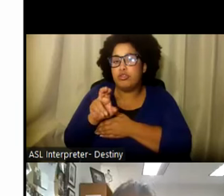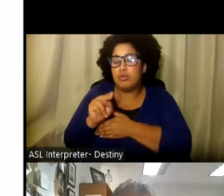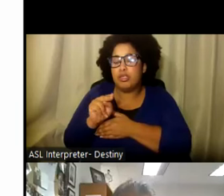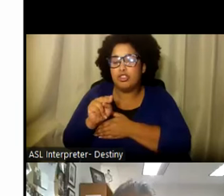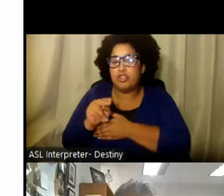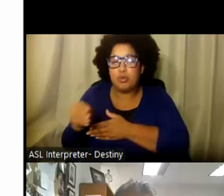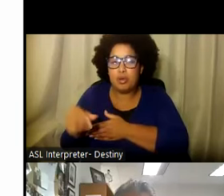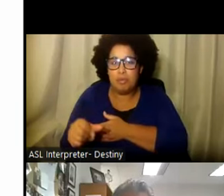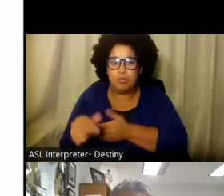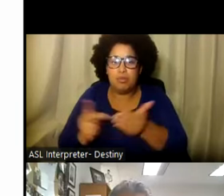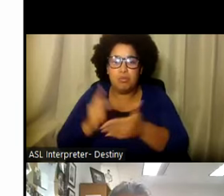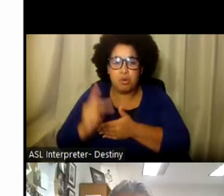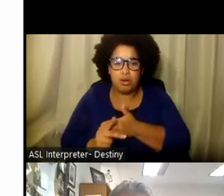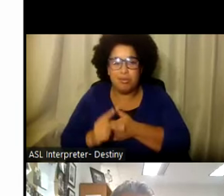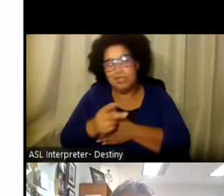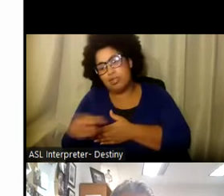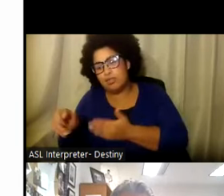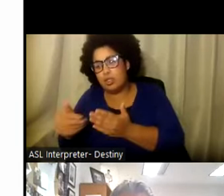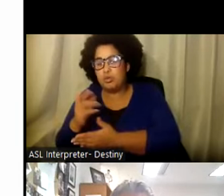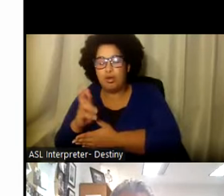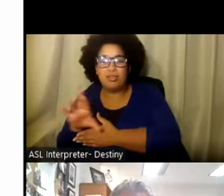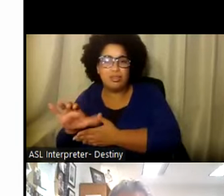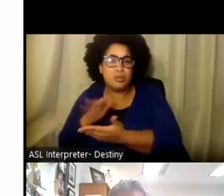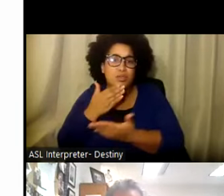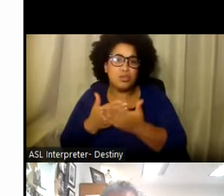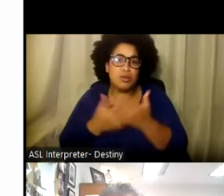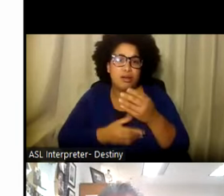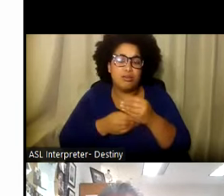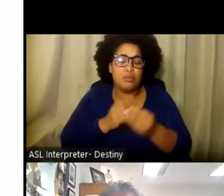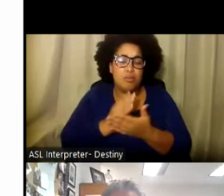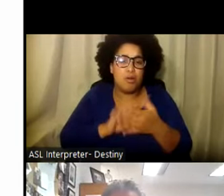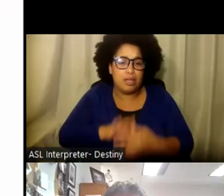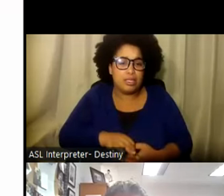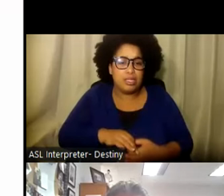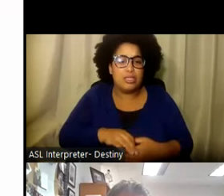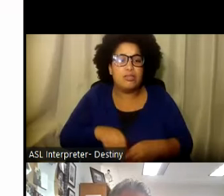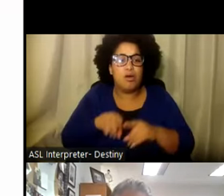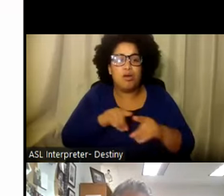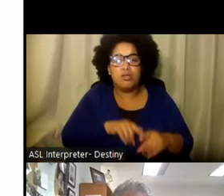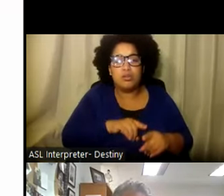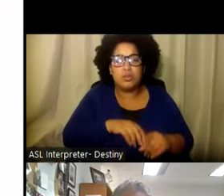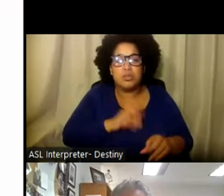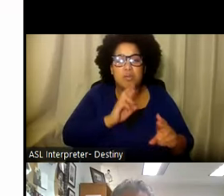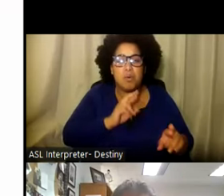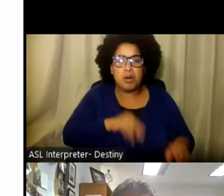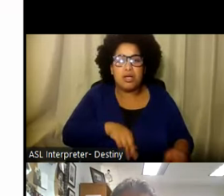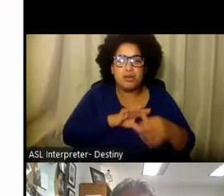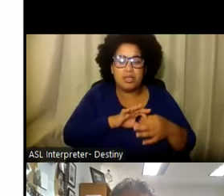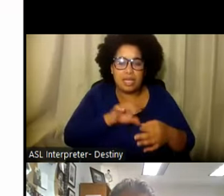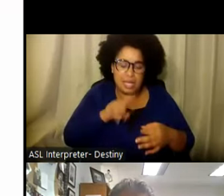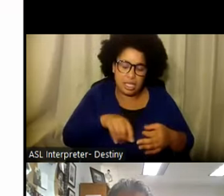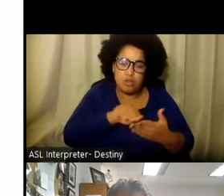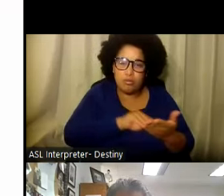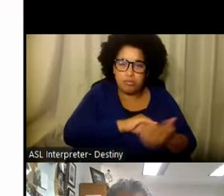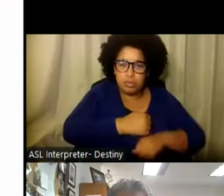So that was a really good part of this. And you would then, there's some reporting that the original regional center would have to do